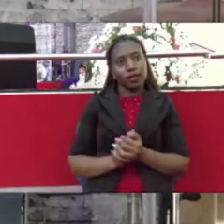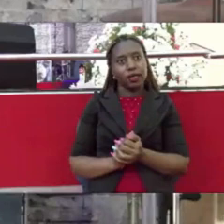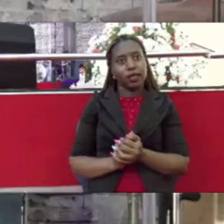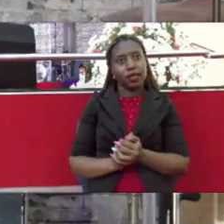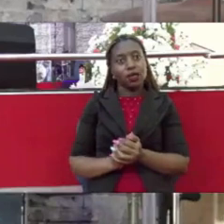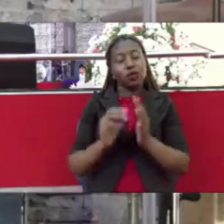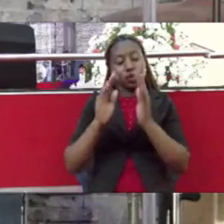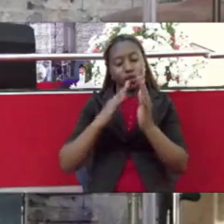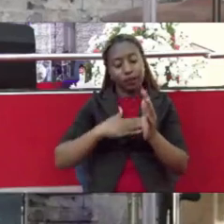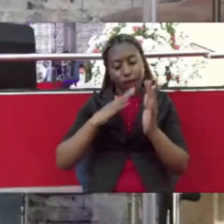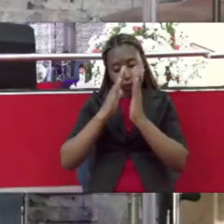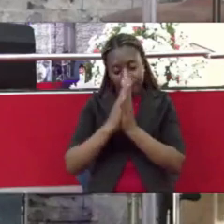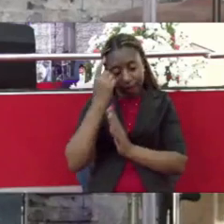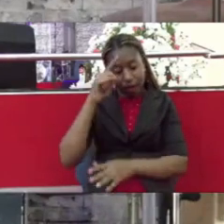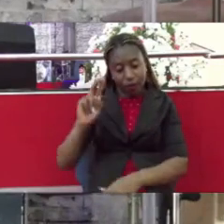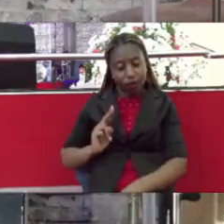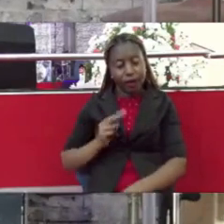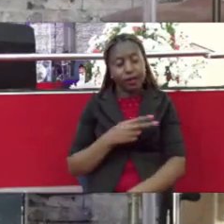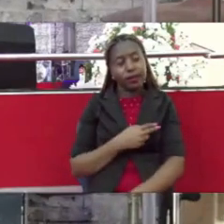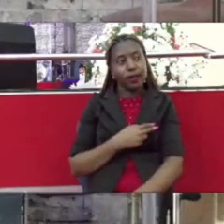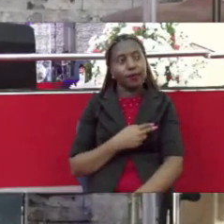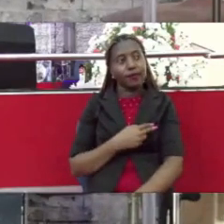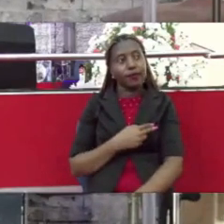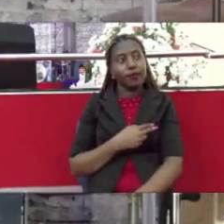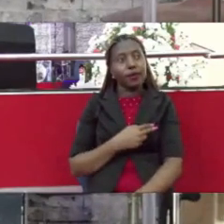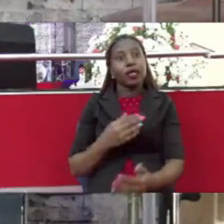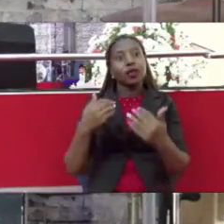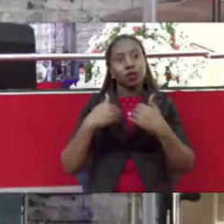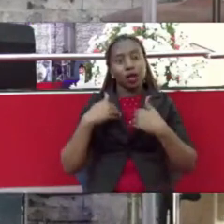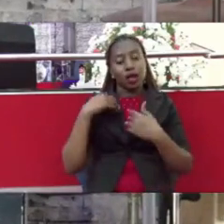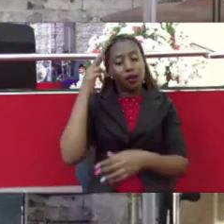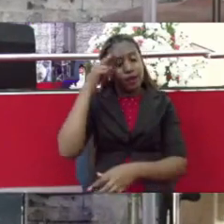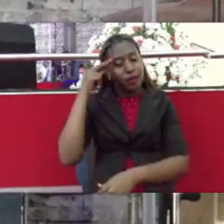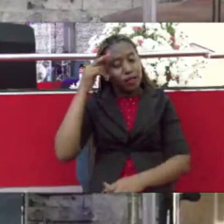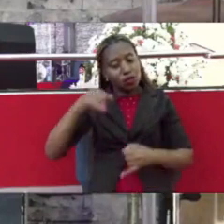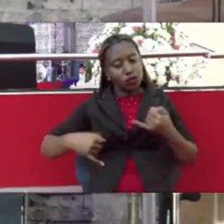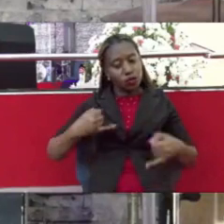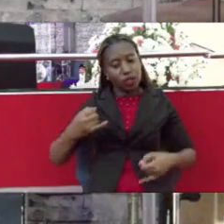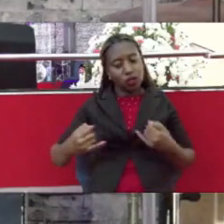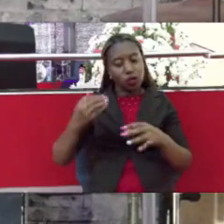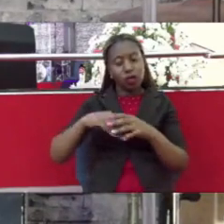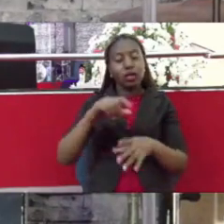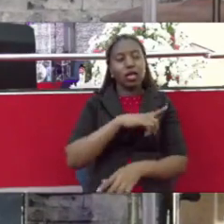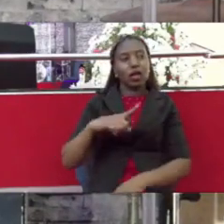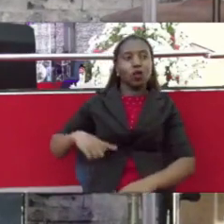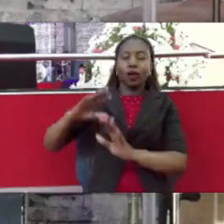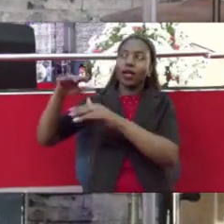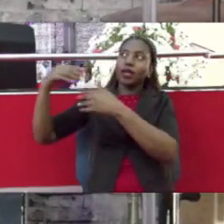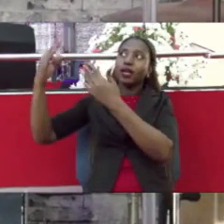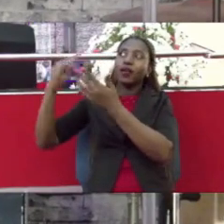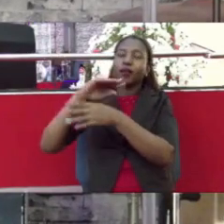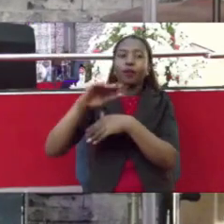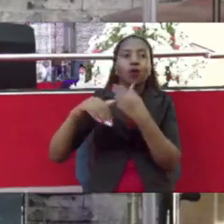prayer for us. Ombi langu kwetu ni hilo. That we'll have a reason to rejoice in the Lord and give him all the glory. Ya kwamba tutakuwa na nafasi